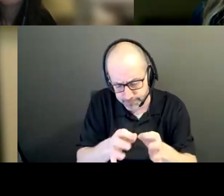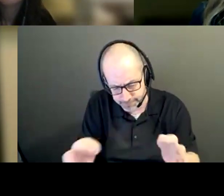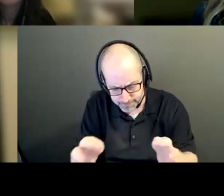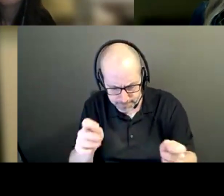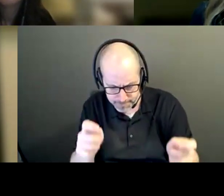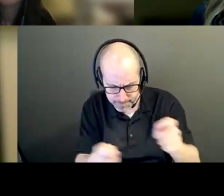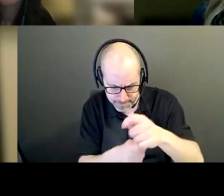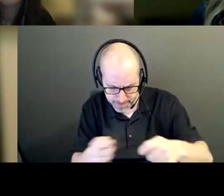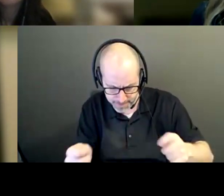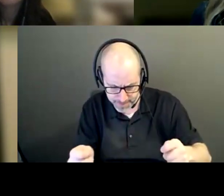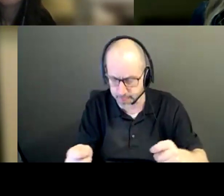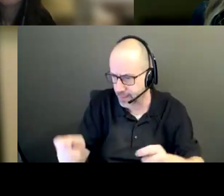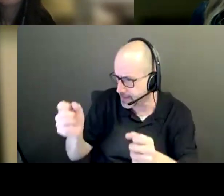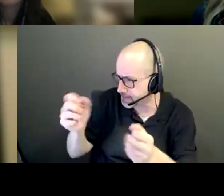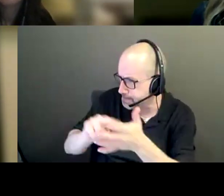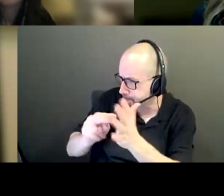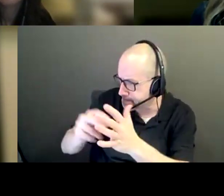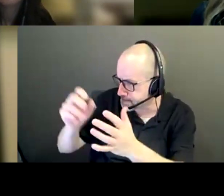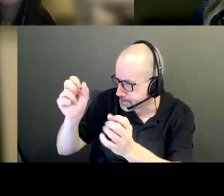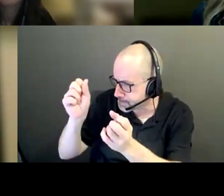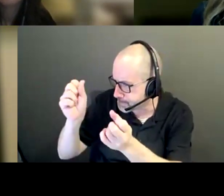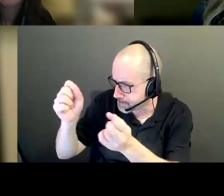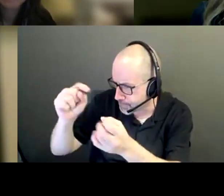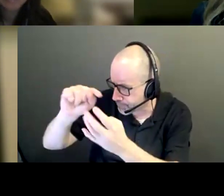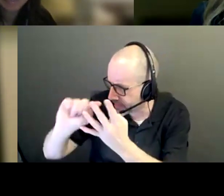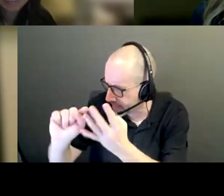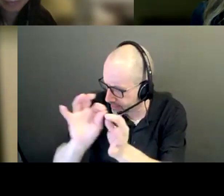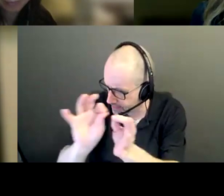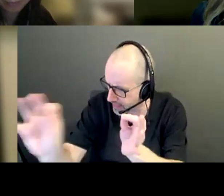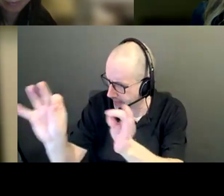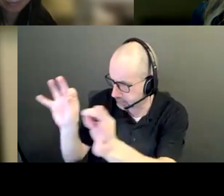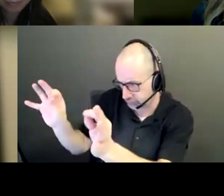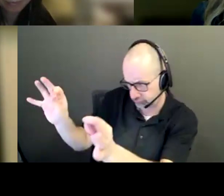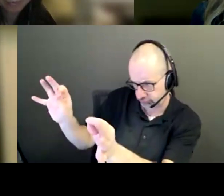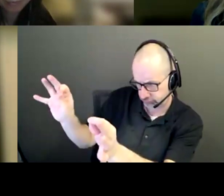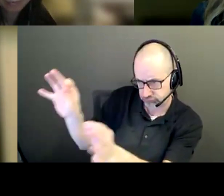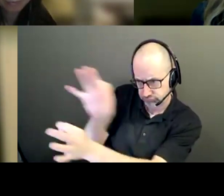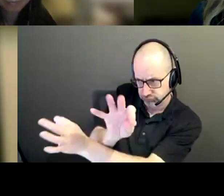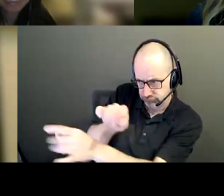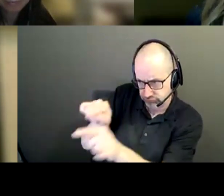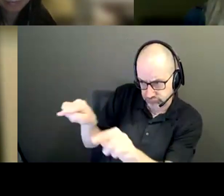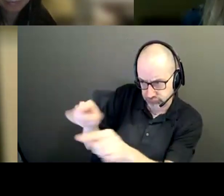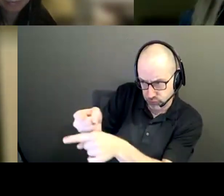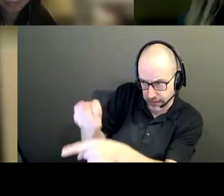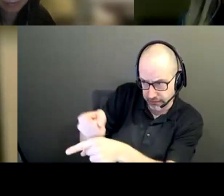you understand that the communication is actually being understood by the other person that's talking.